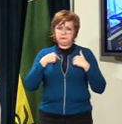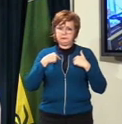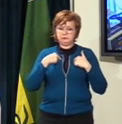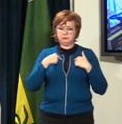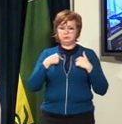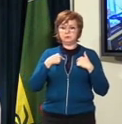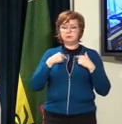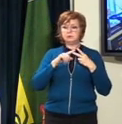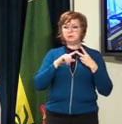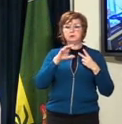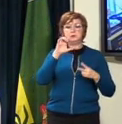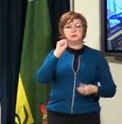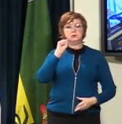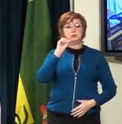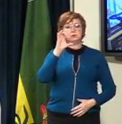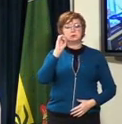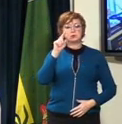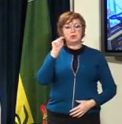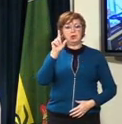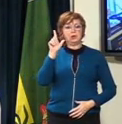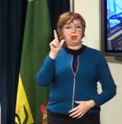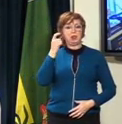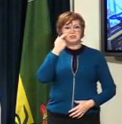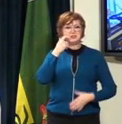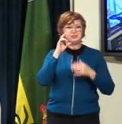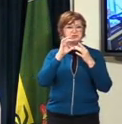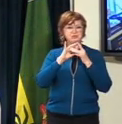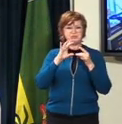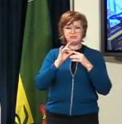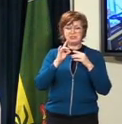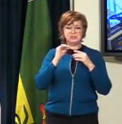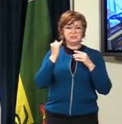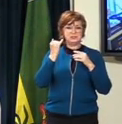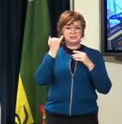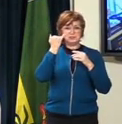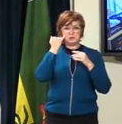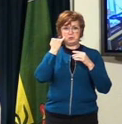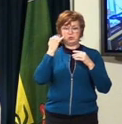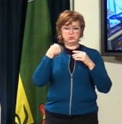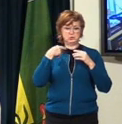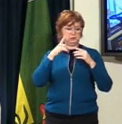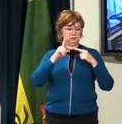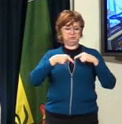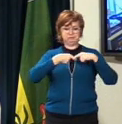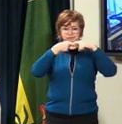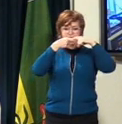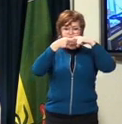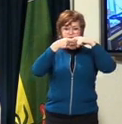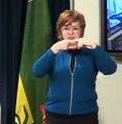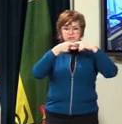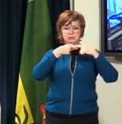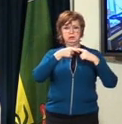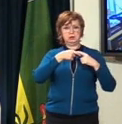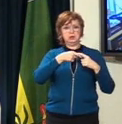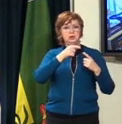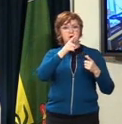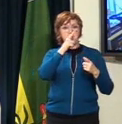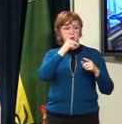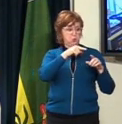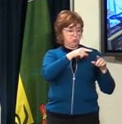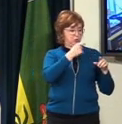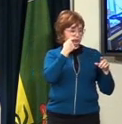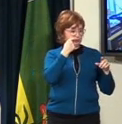completely, we still have all the cases and the people that were diagnosed over the last 7 to 10 days are just going to start to